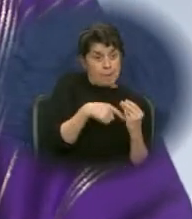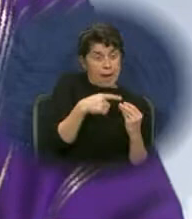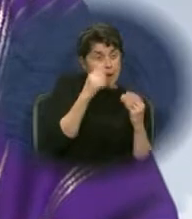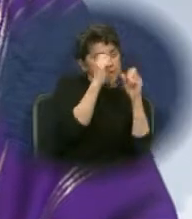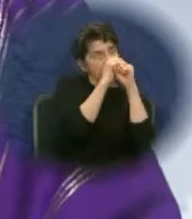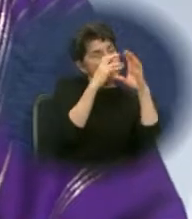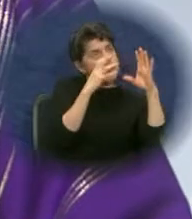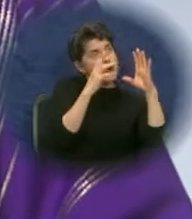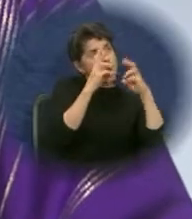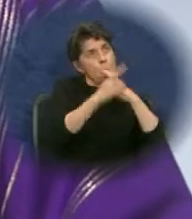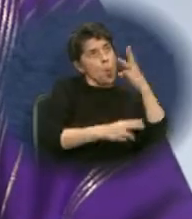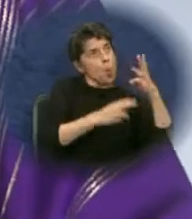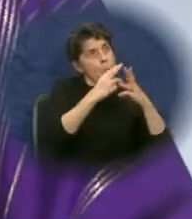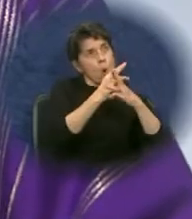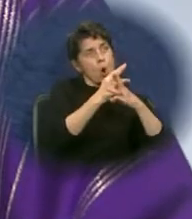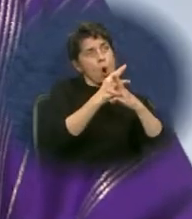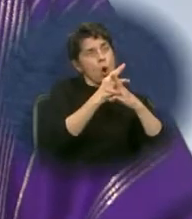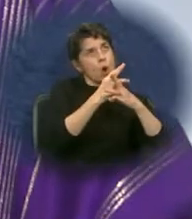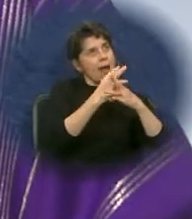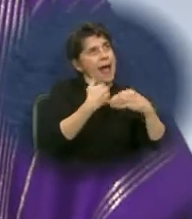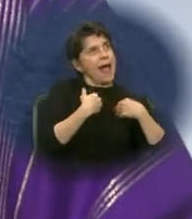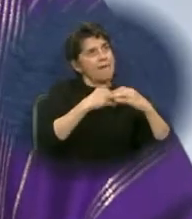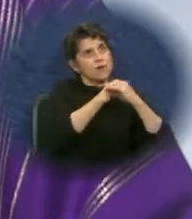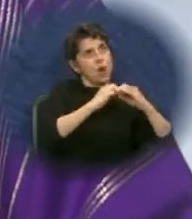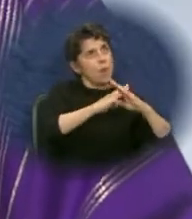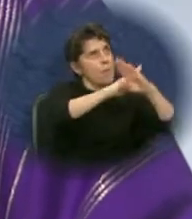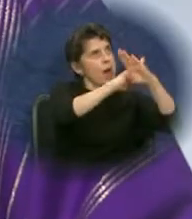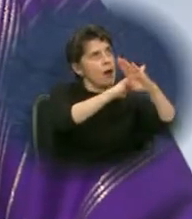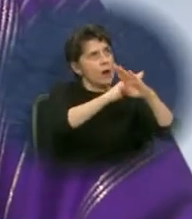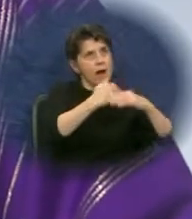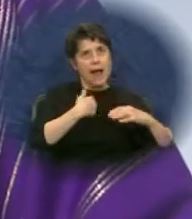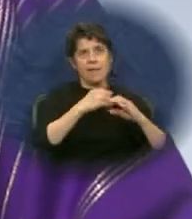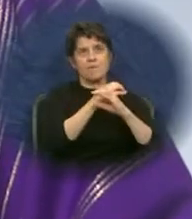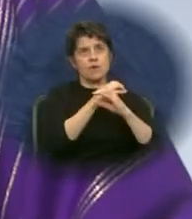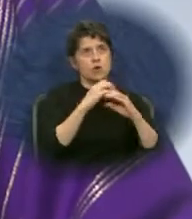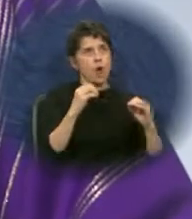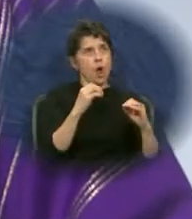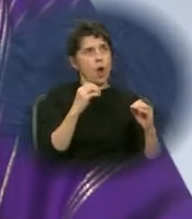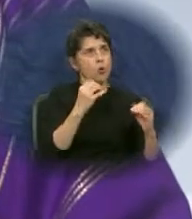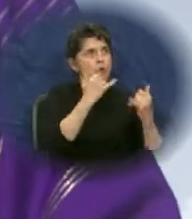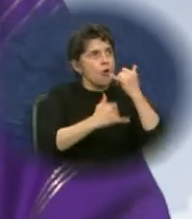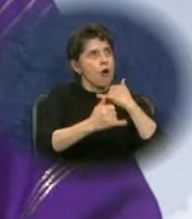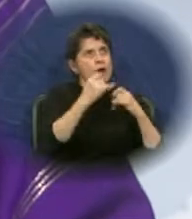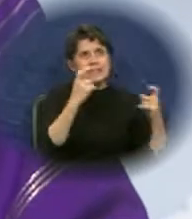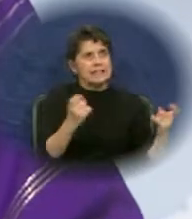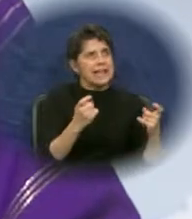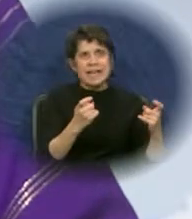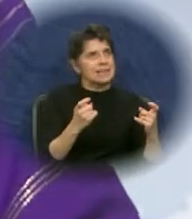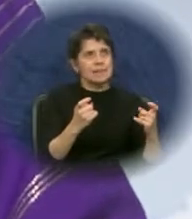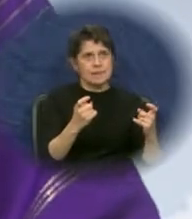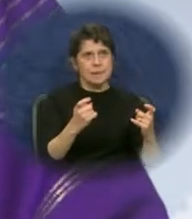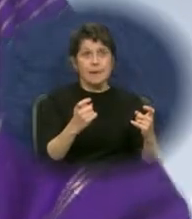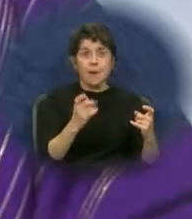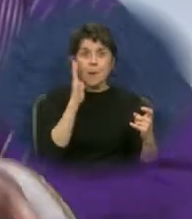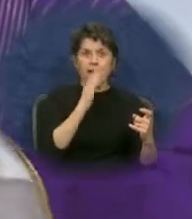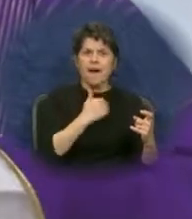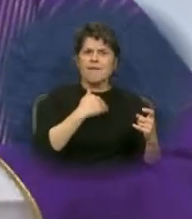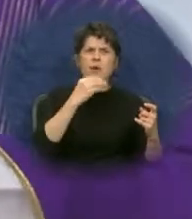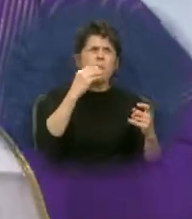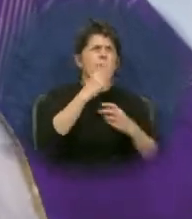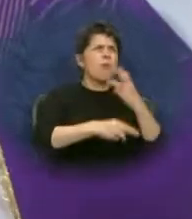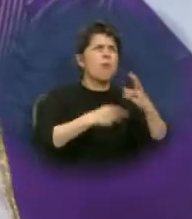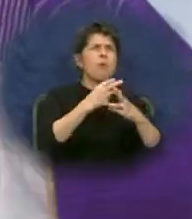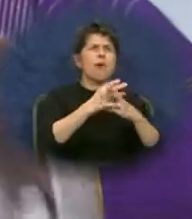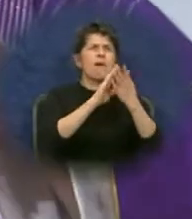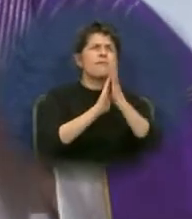of divisions or barriers or injustice, but a world of peace, and using the symbolism of the valleys being